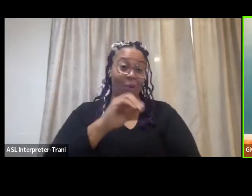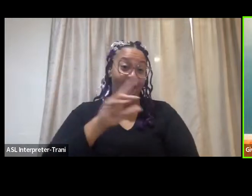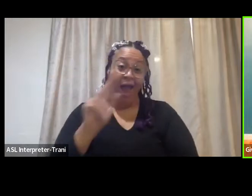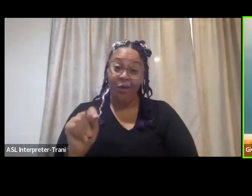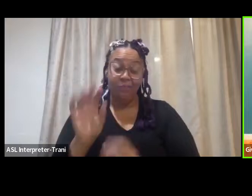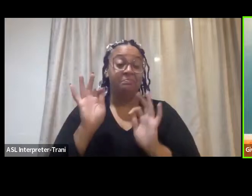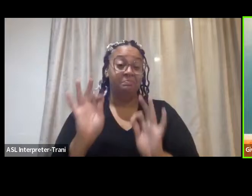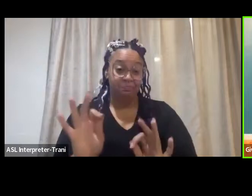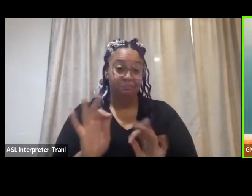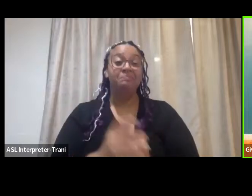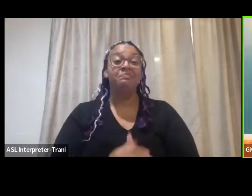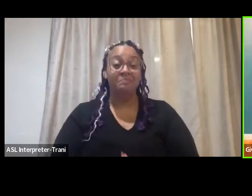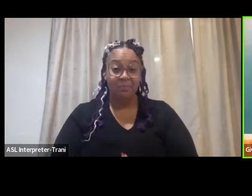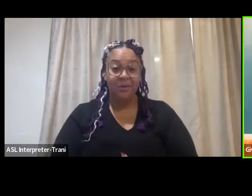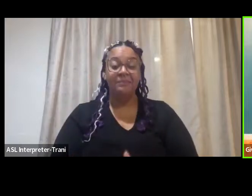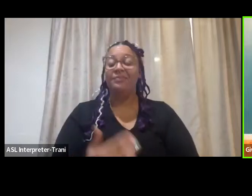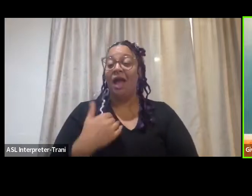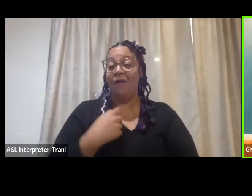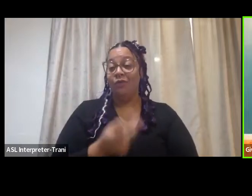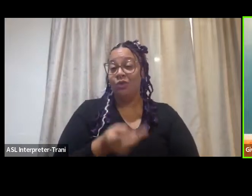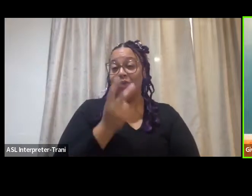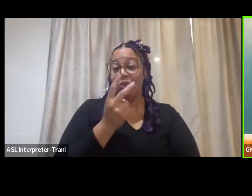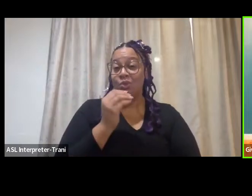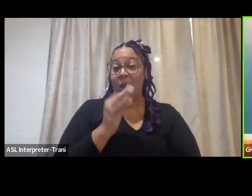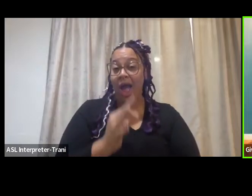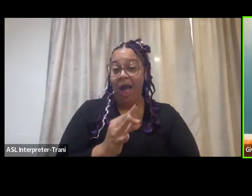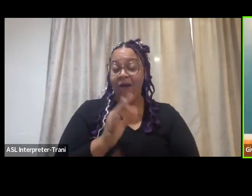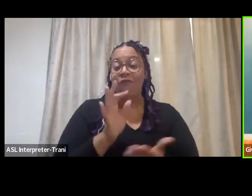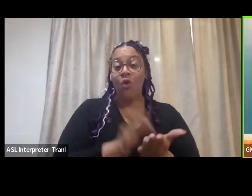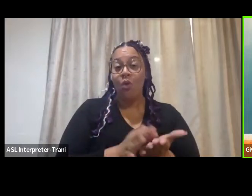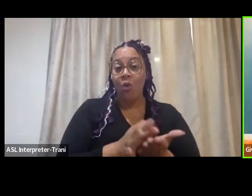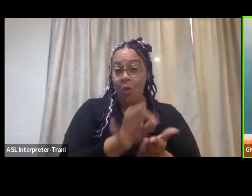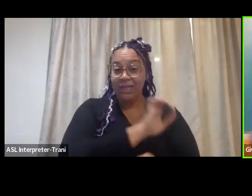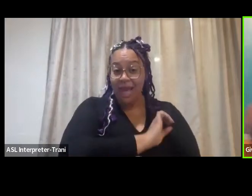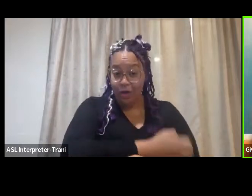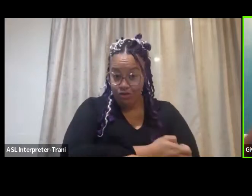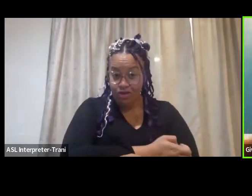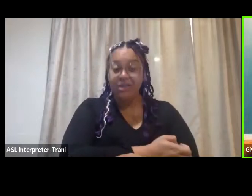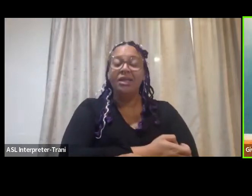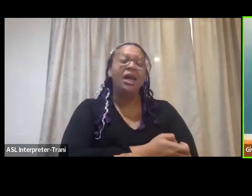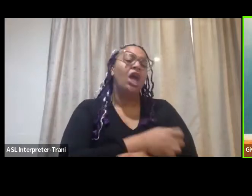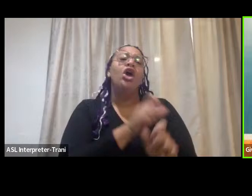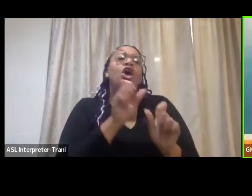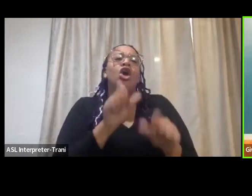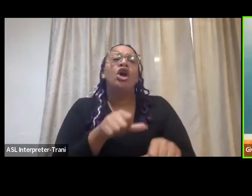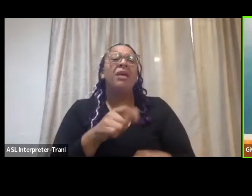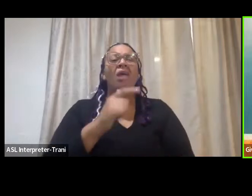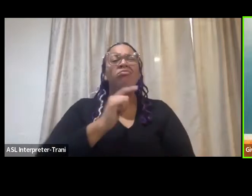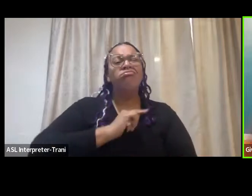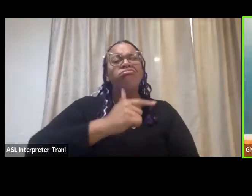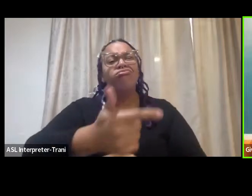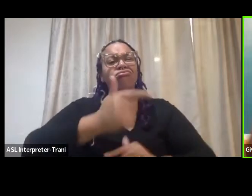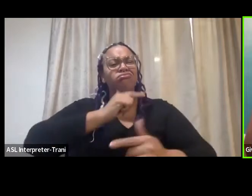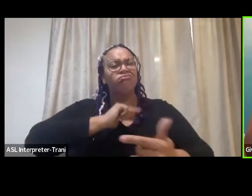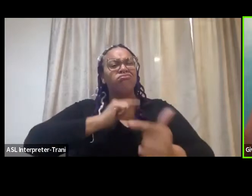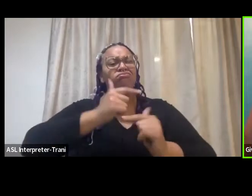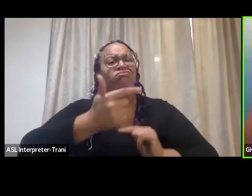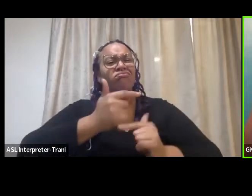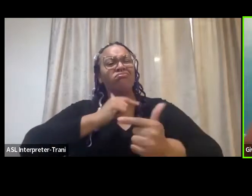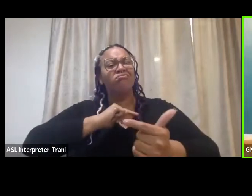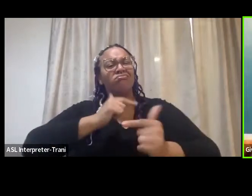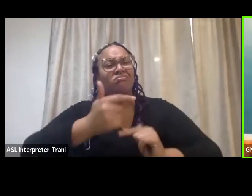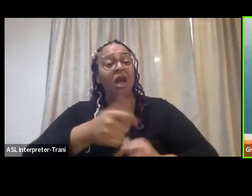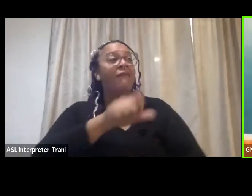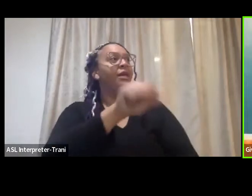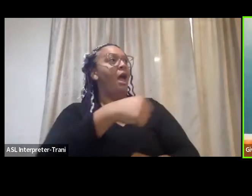this 2 of coins energy that's a really, it can be a back and forth of, yeah, I have